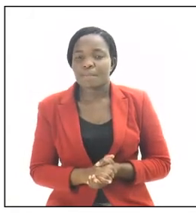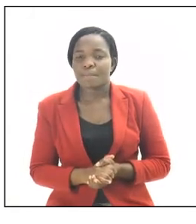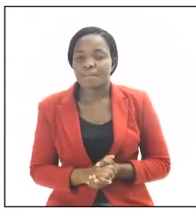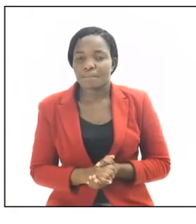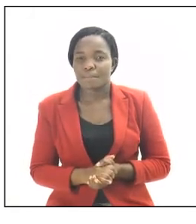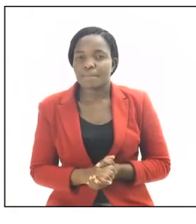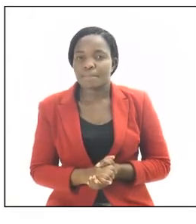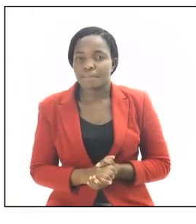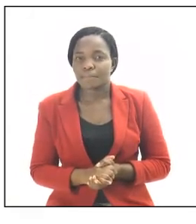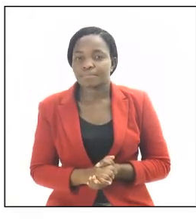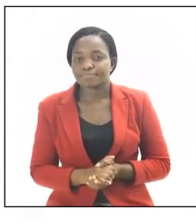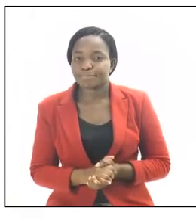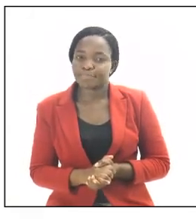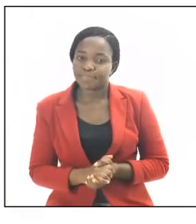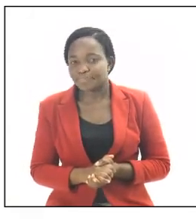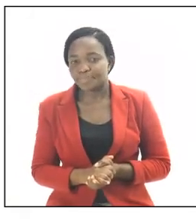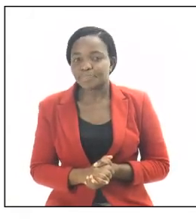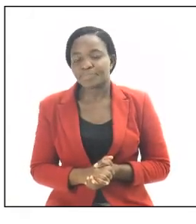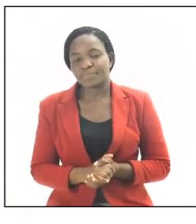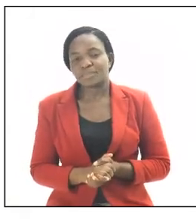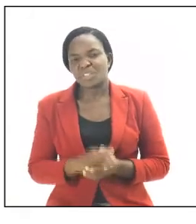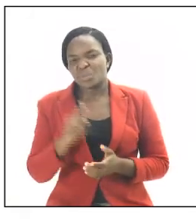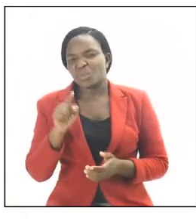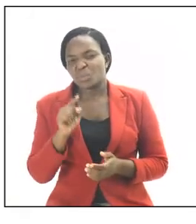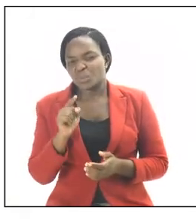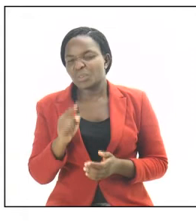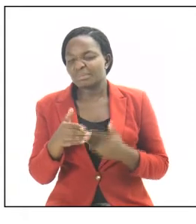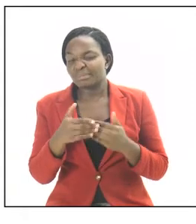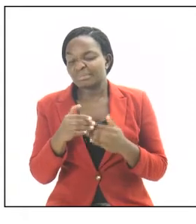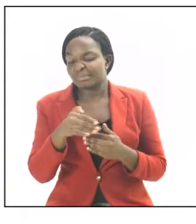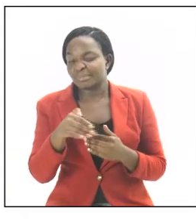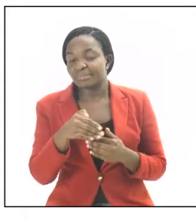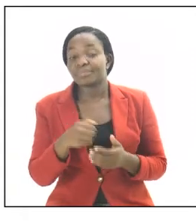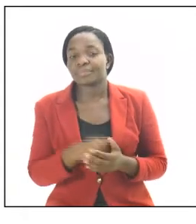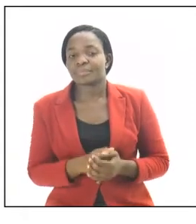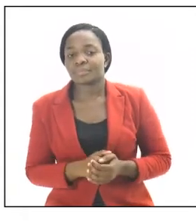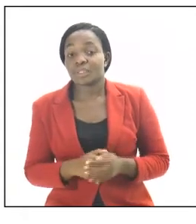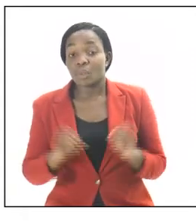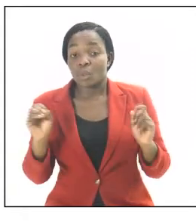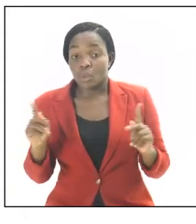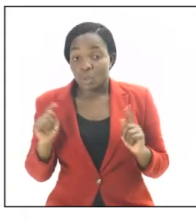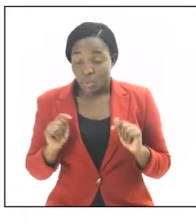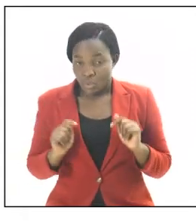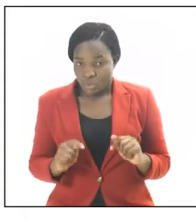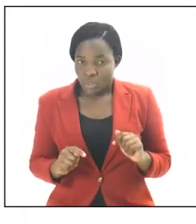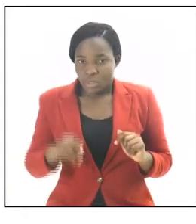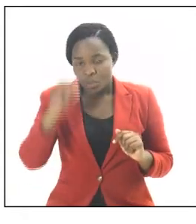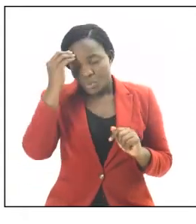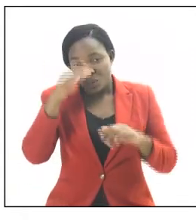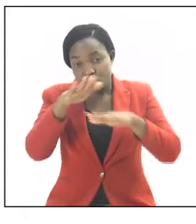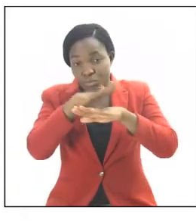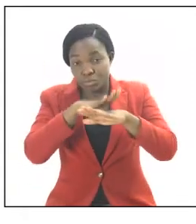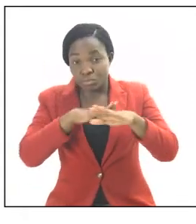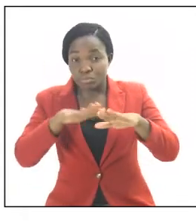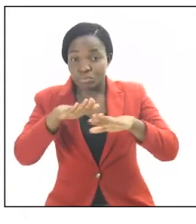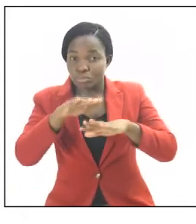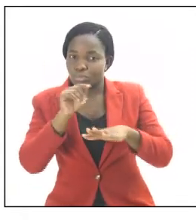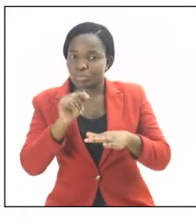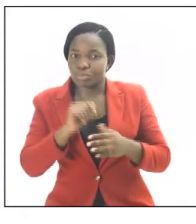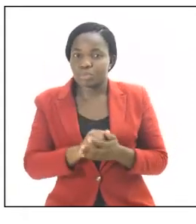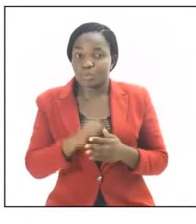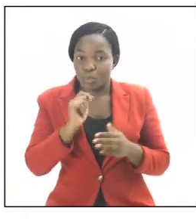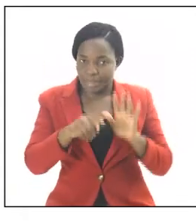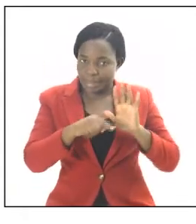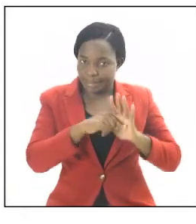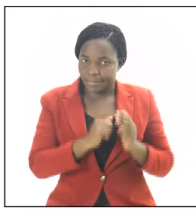So we are 2/3 of the way there. Now, To find the area of the shaded part, we